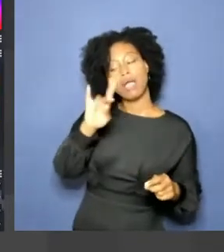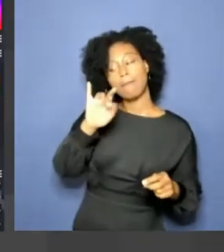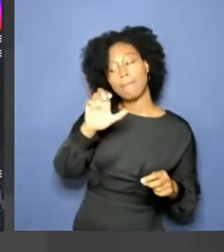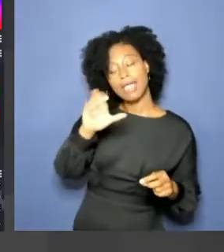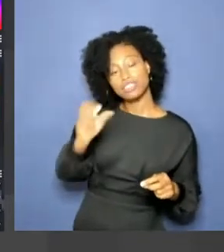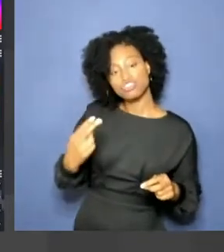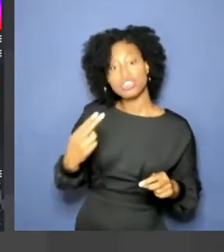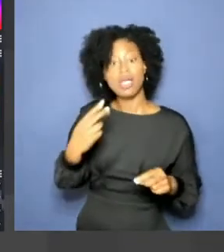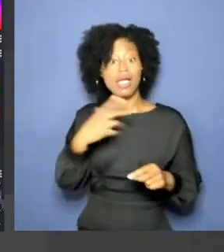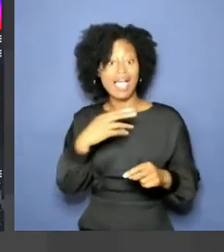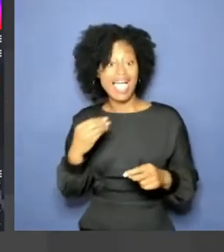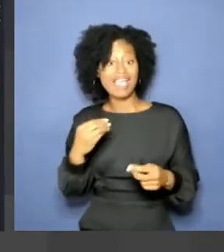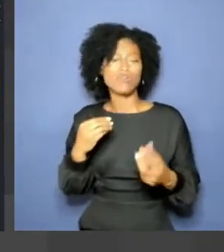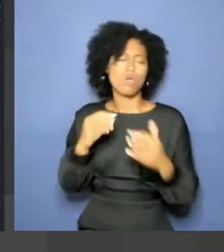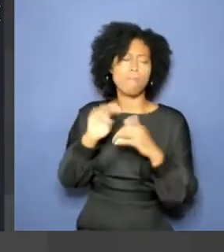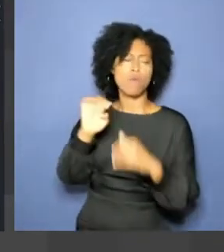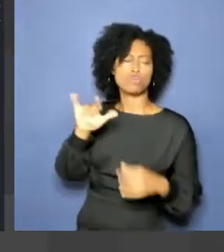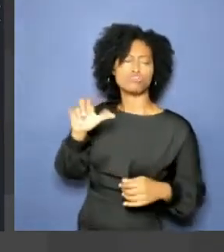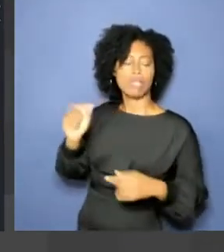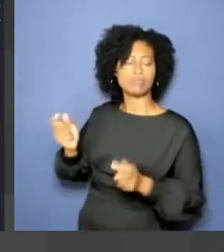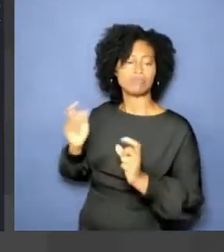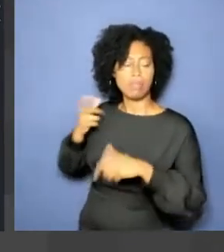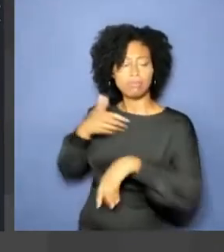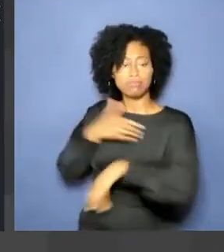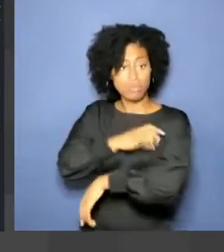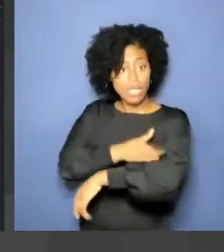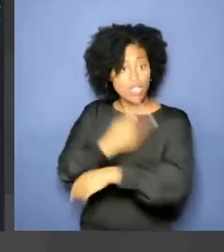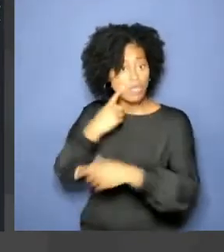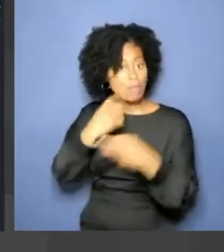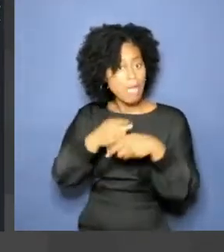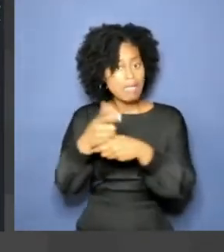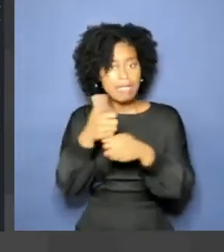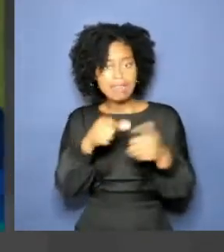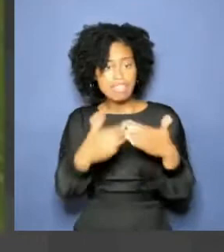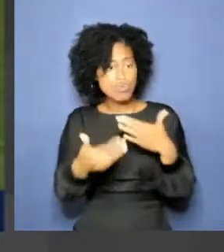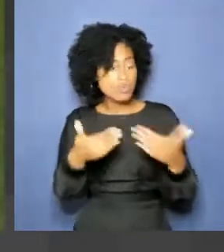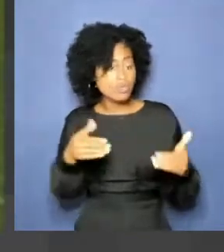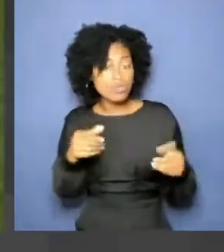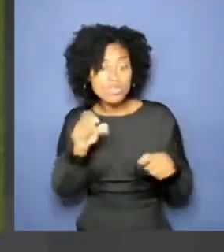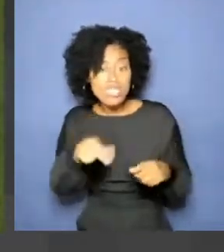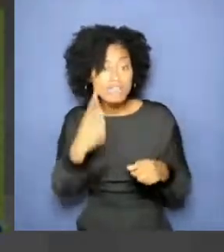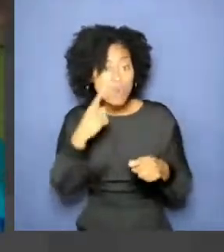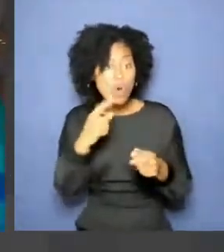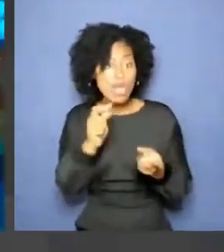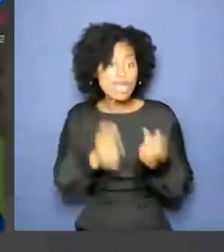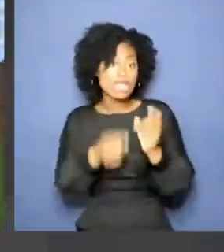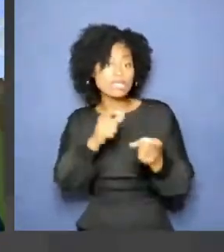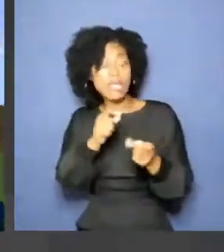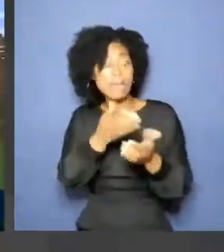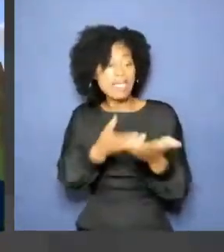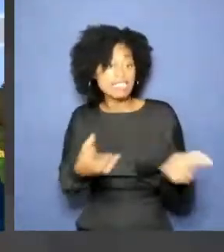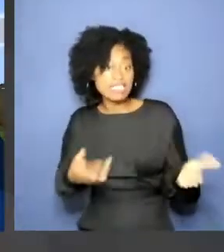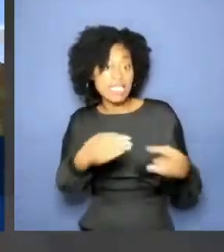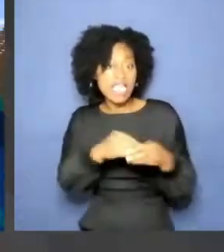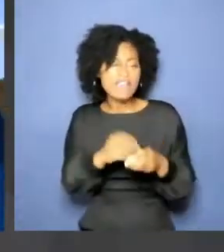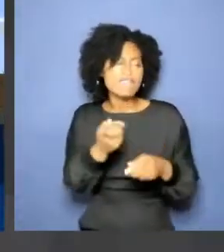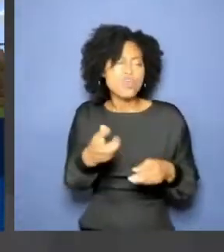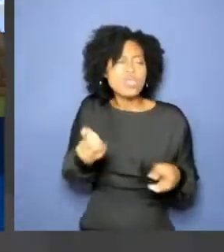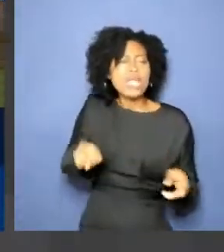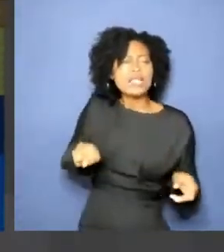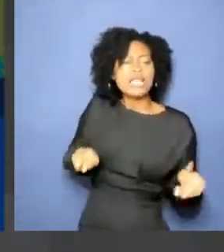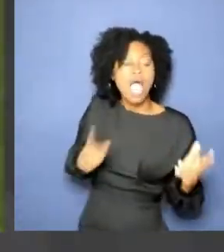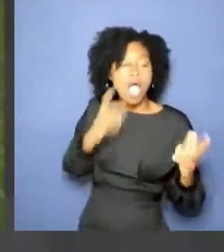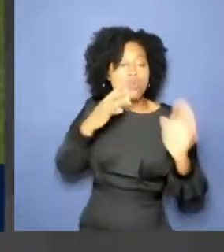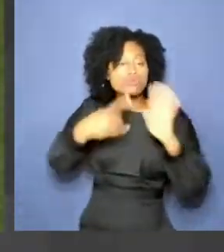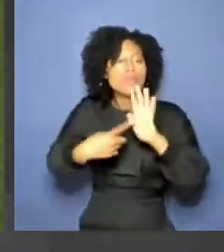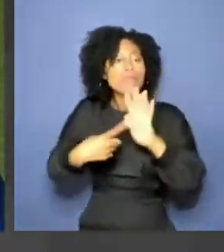with add-on creation, by generating everything you need for a custom entity in just a few clicks. I'm going to demonstrate the process by making a